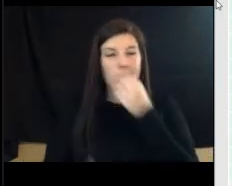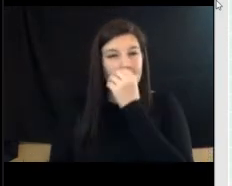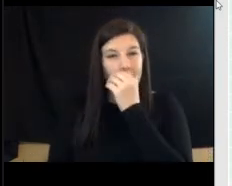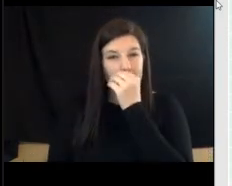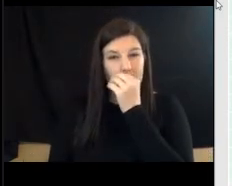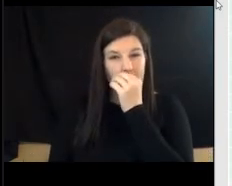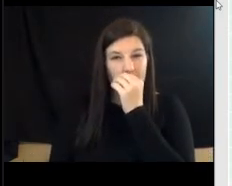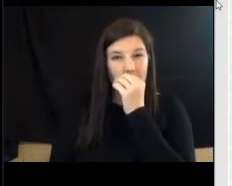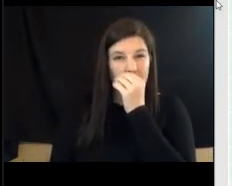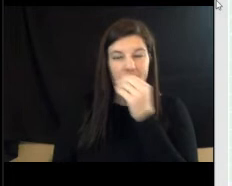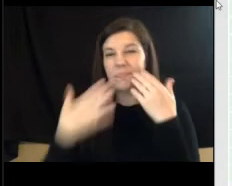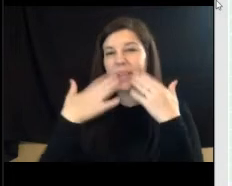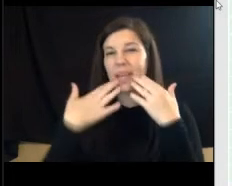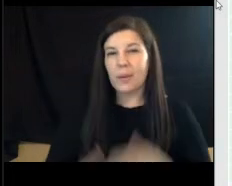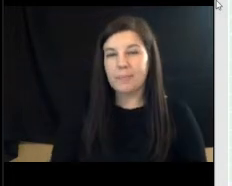Thank you.